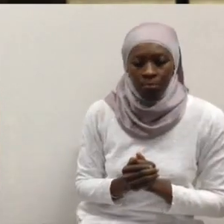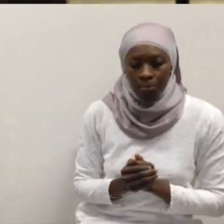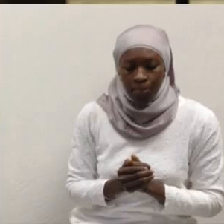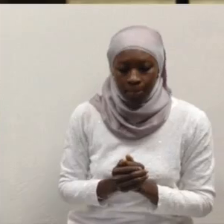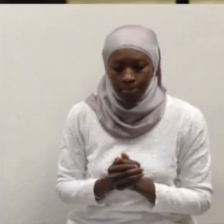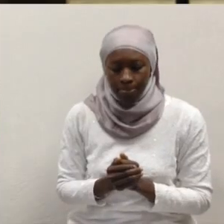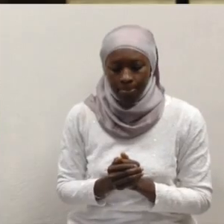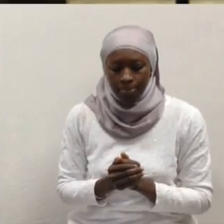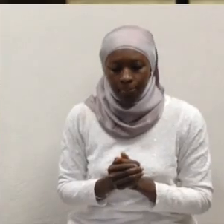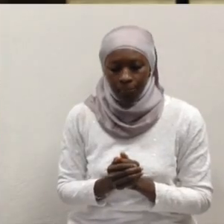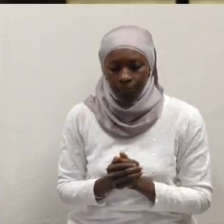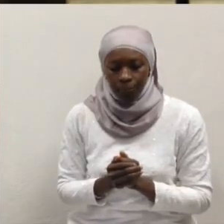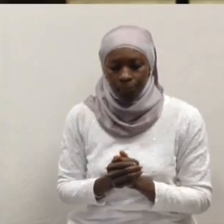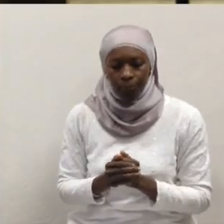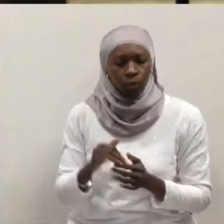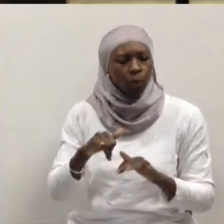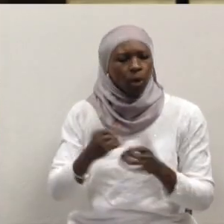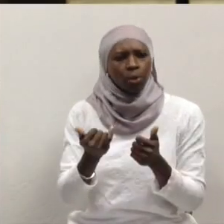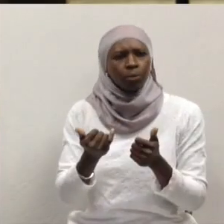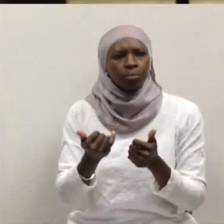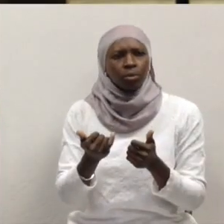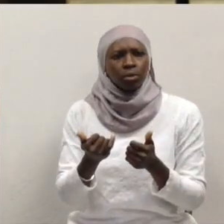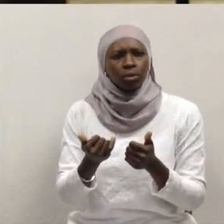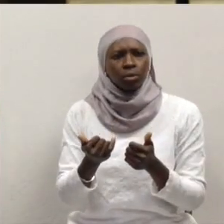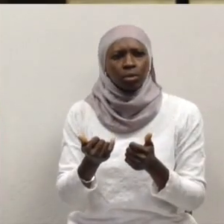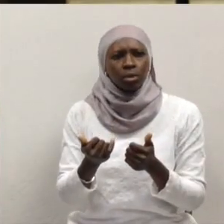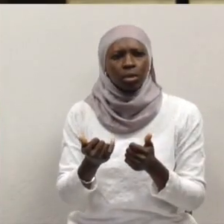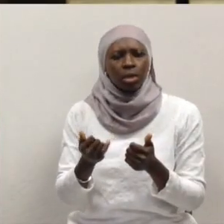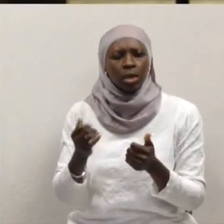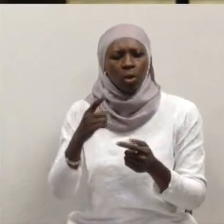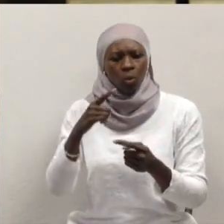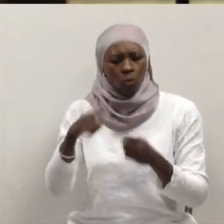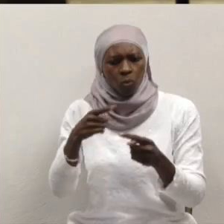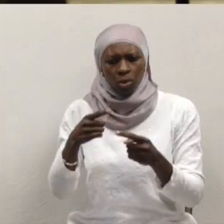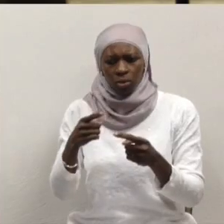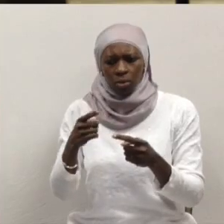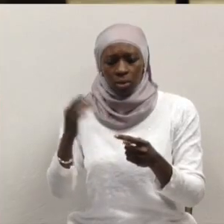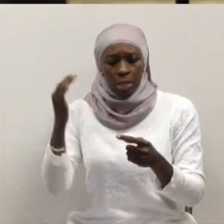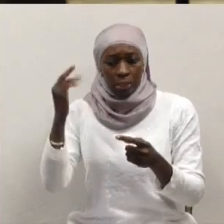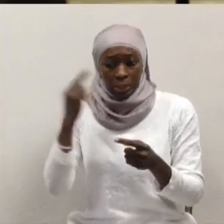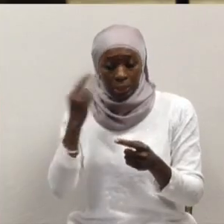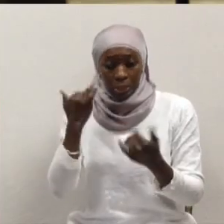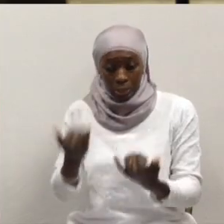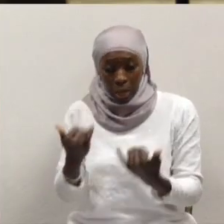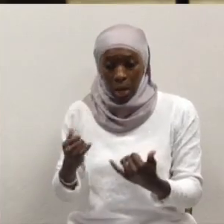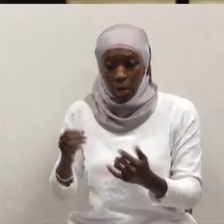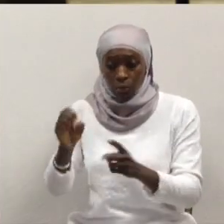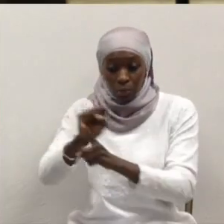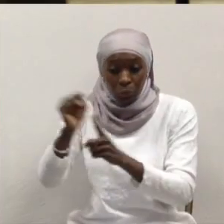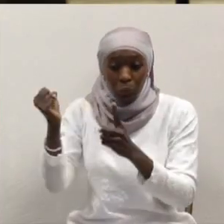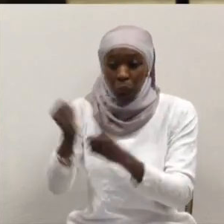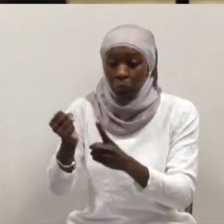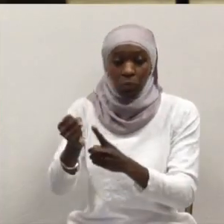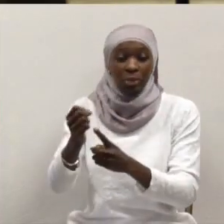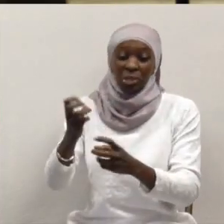a clear conquest? How could it be when the conditions are so bad and unjust? So among